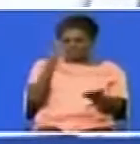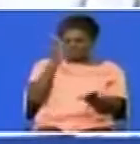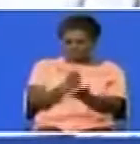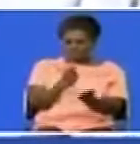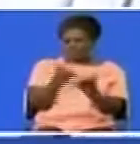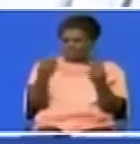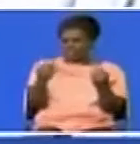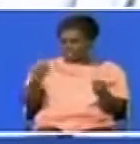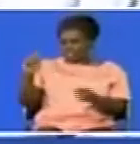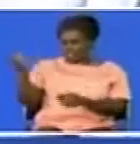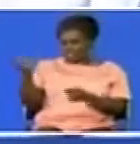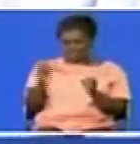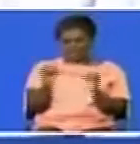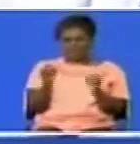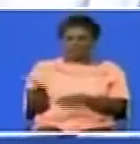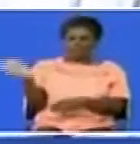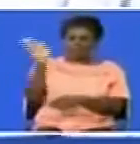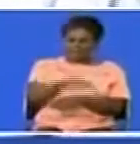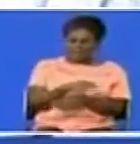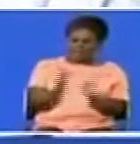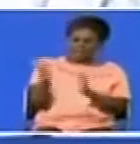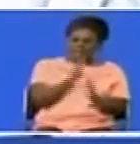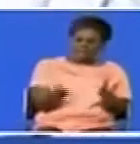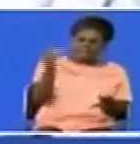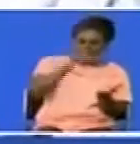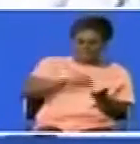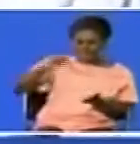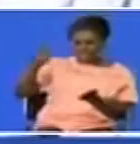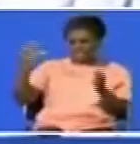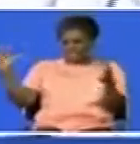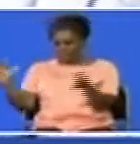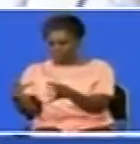Kenyan golfers. For now, it's back to the drawing board for the Kenyan golfers